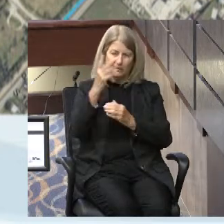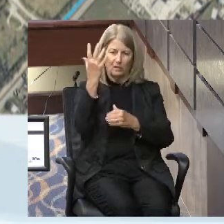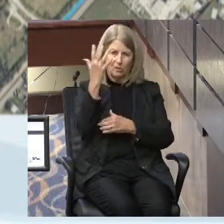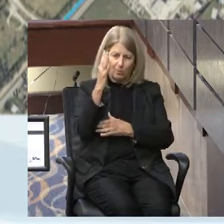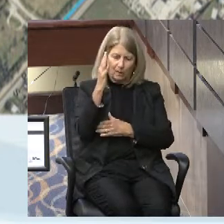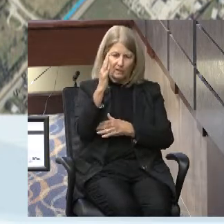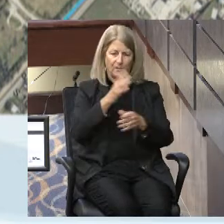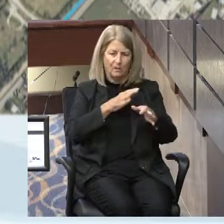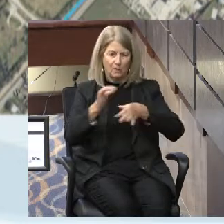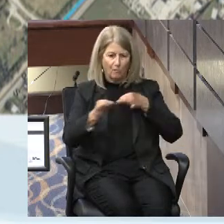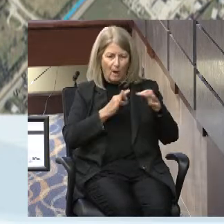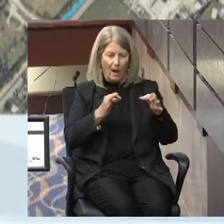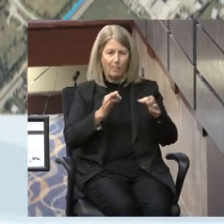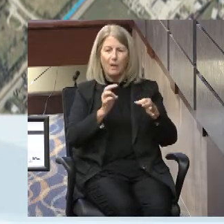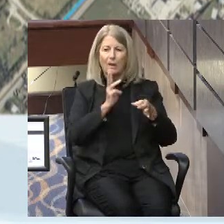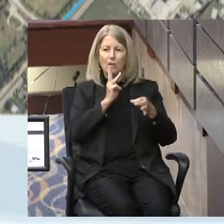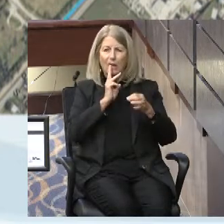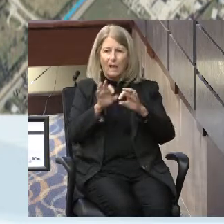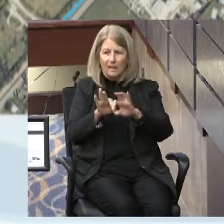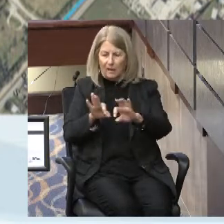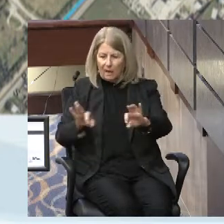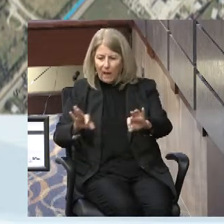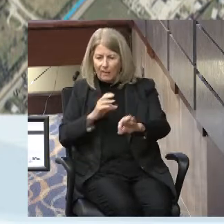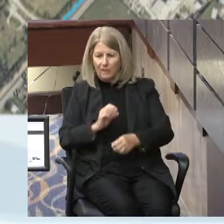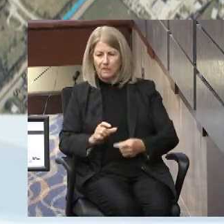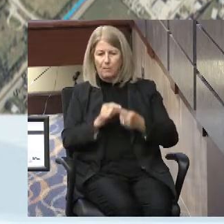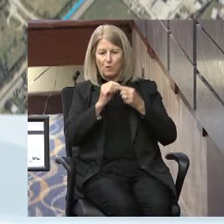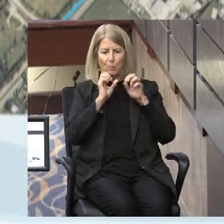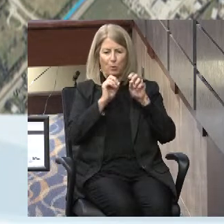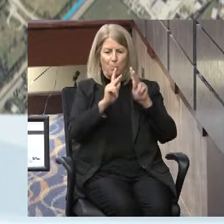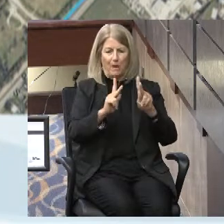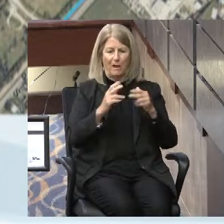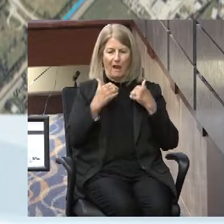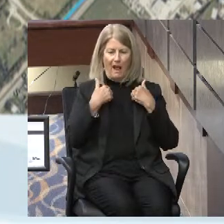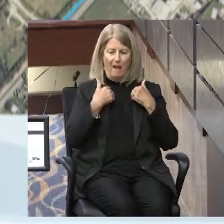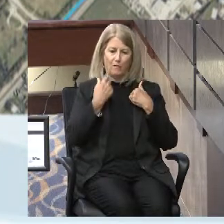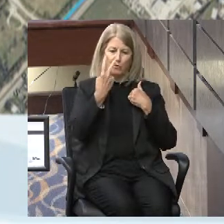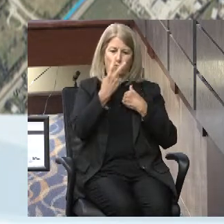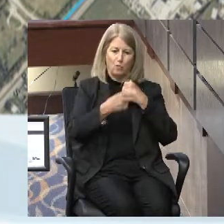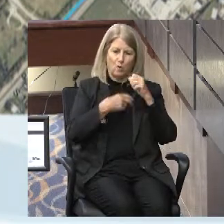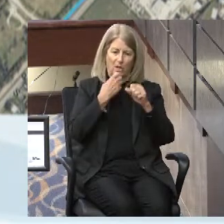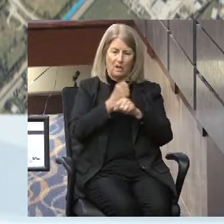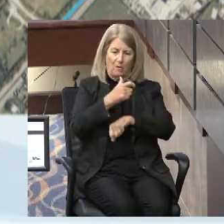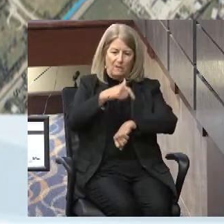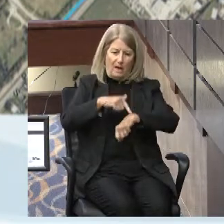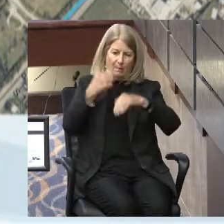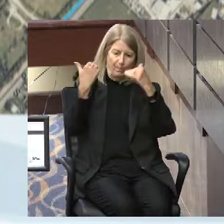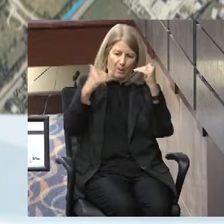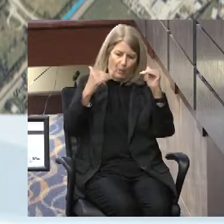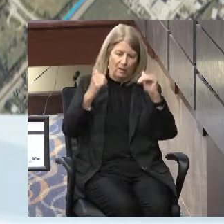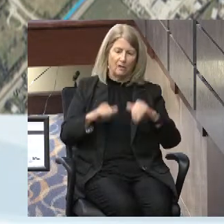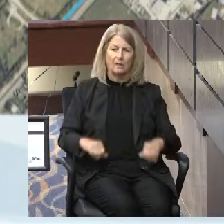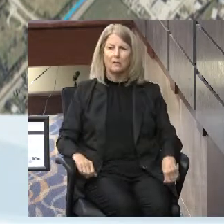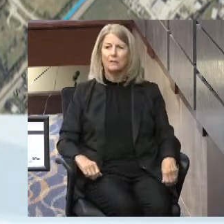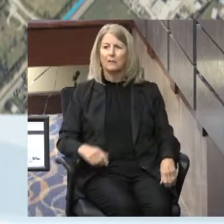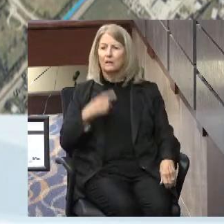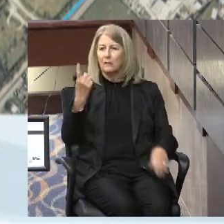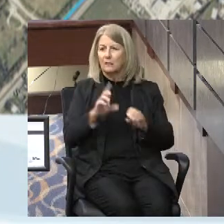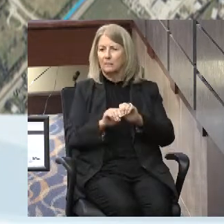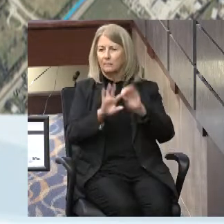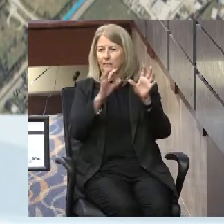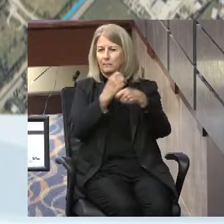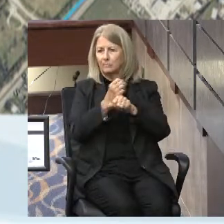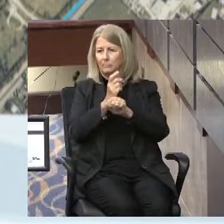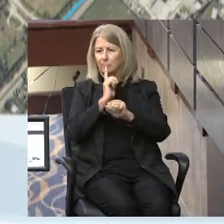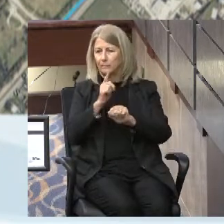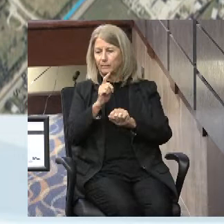irrigated, and that the special permit have a 2-year time period. Just to clarify, just to make sure, y'all are